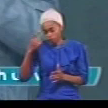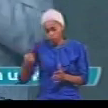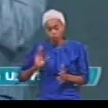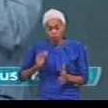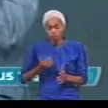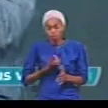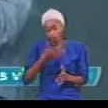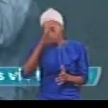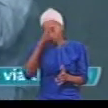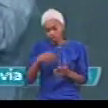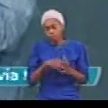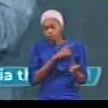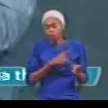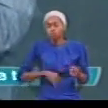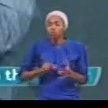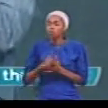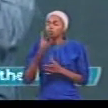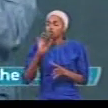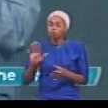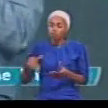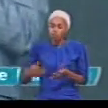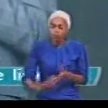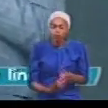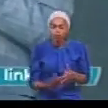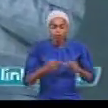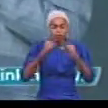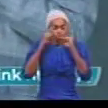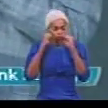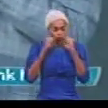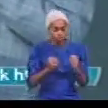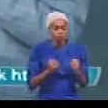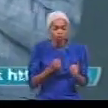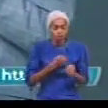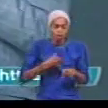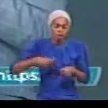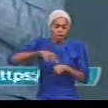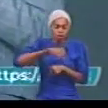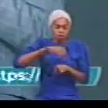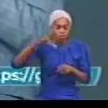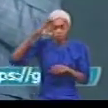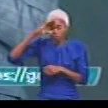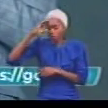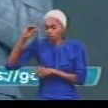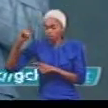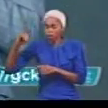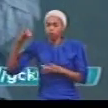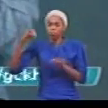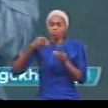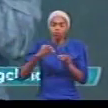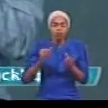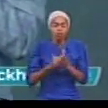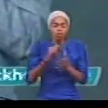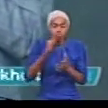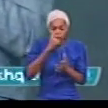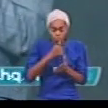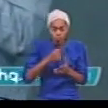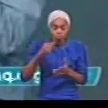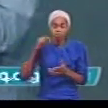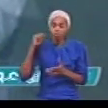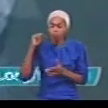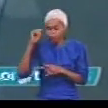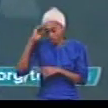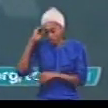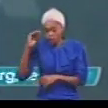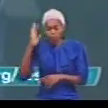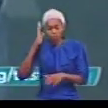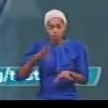your hands to renew his strength and anoint him the more, oh God, that tomorrow, Lord, he will give us fresh manna